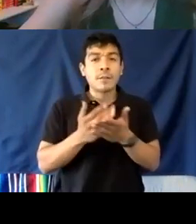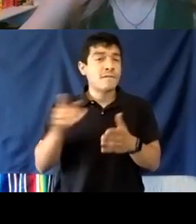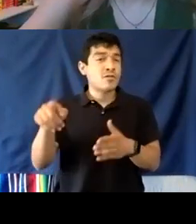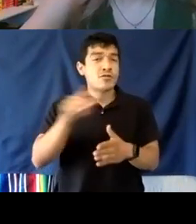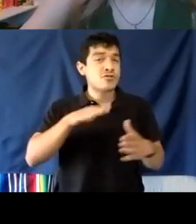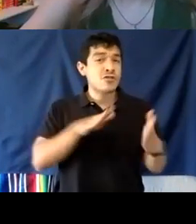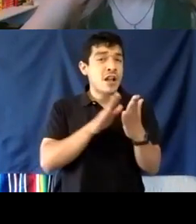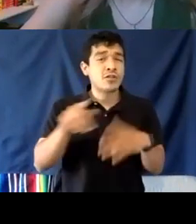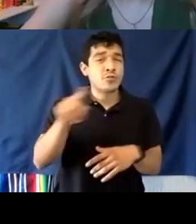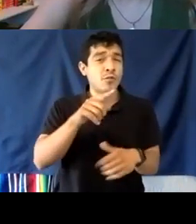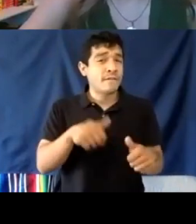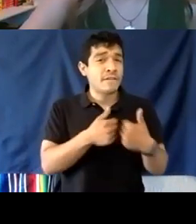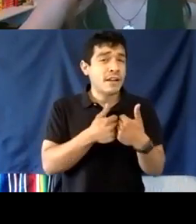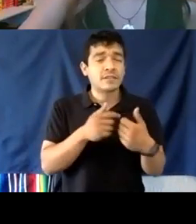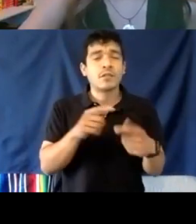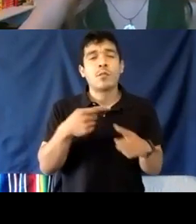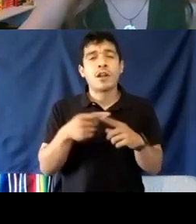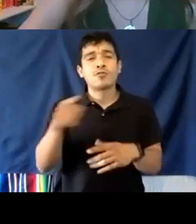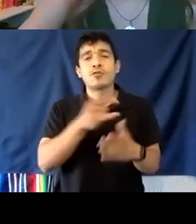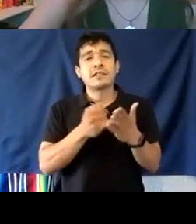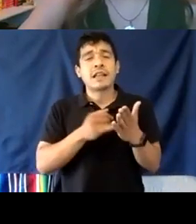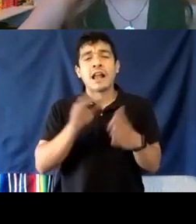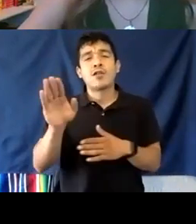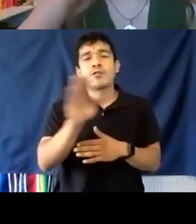in designing the methodology for your research.